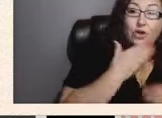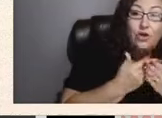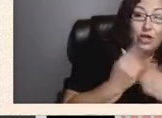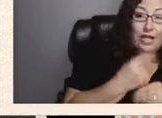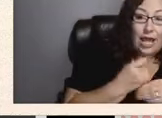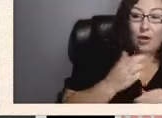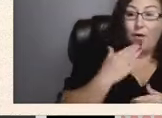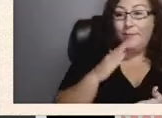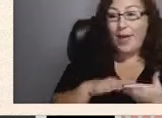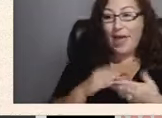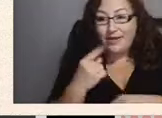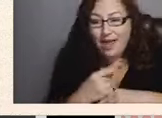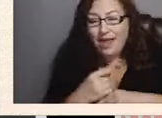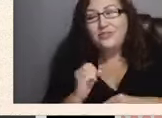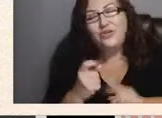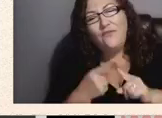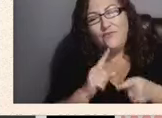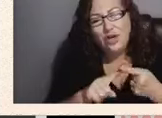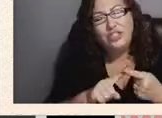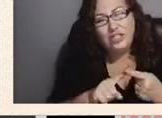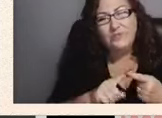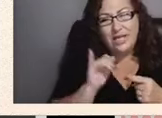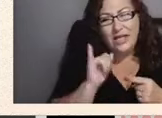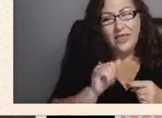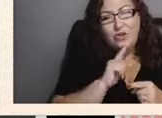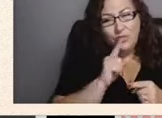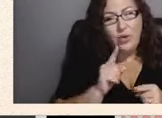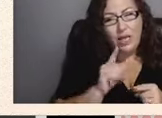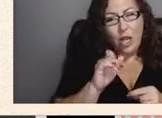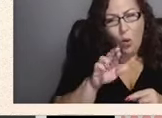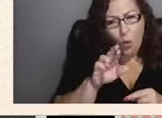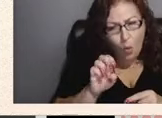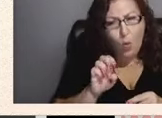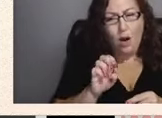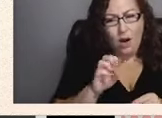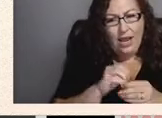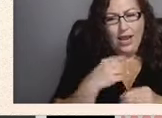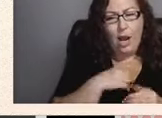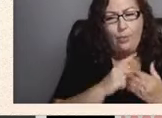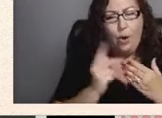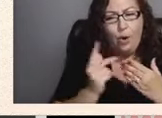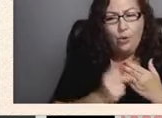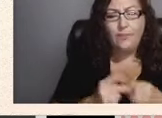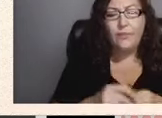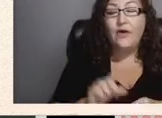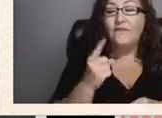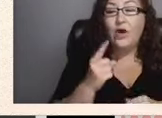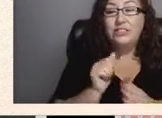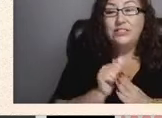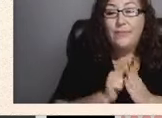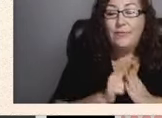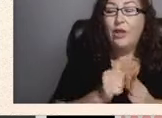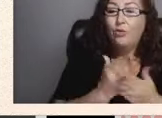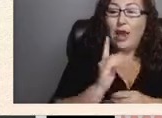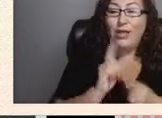so friendships, those are really core factor in our program. First Amendment, right to speech.